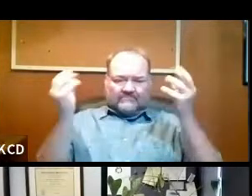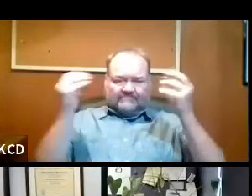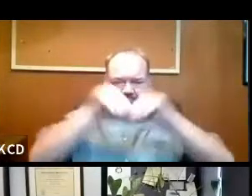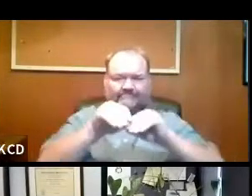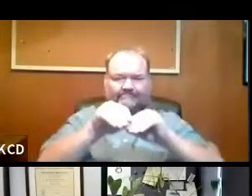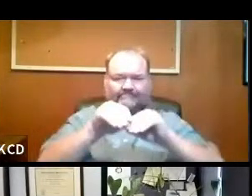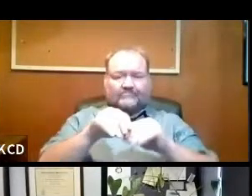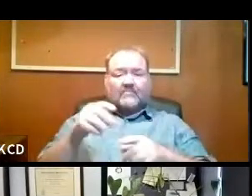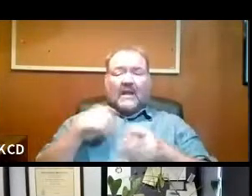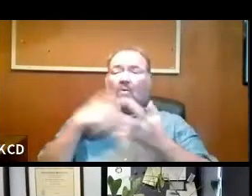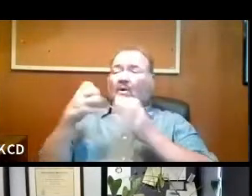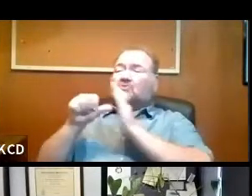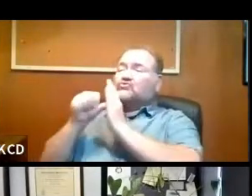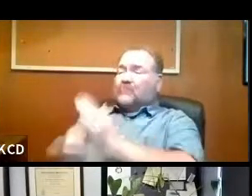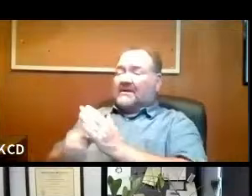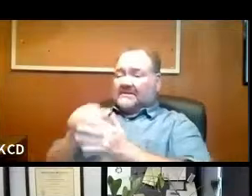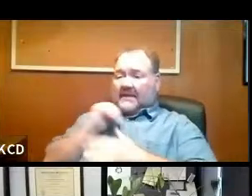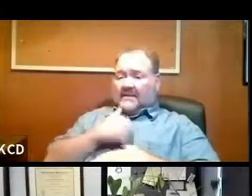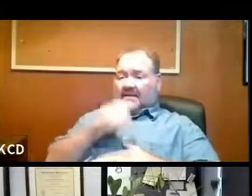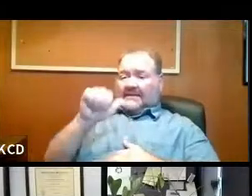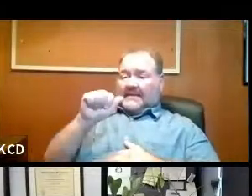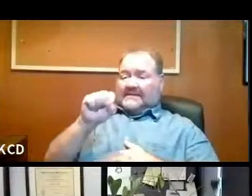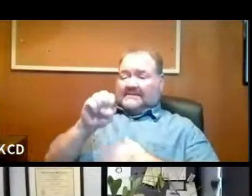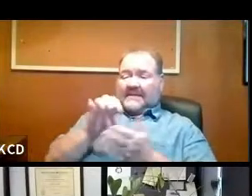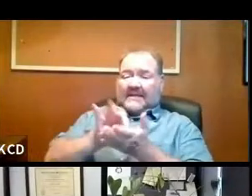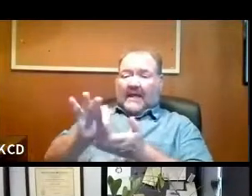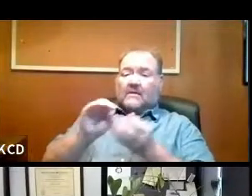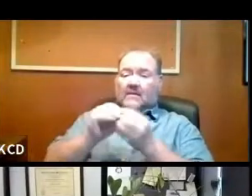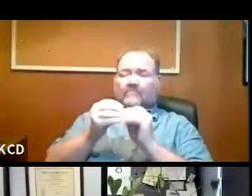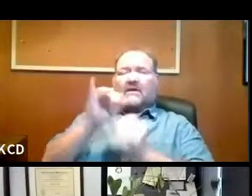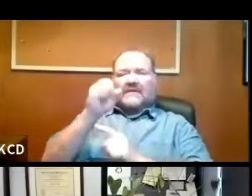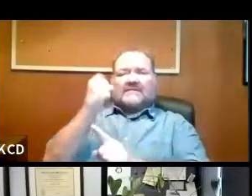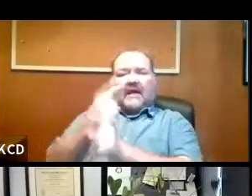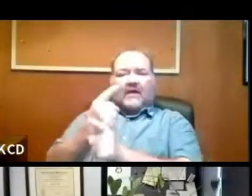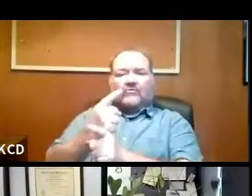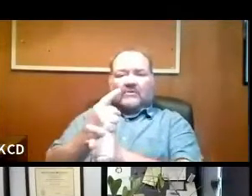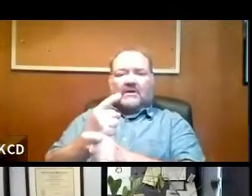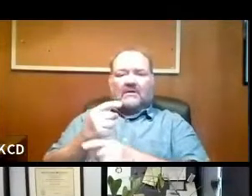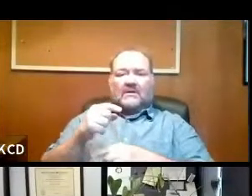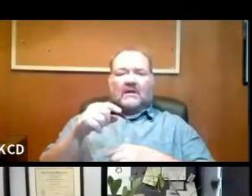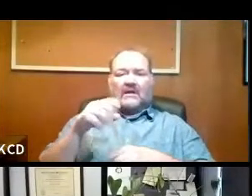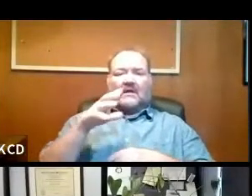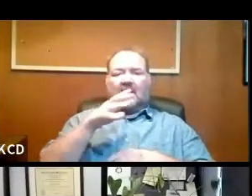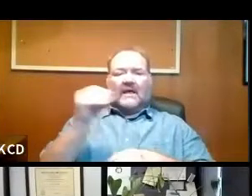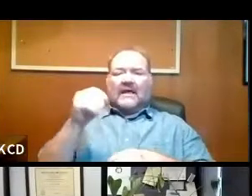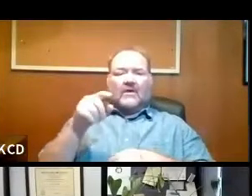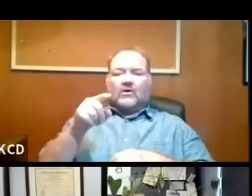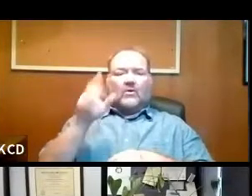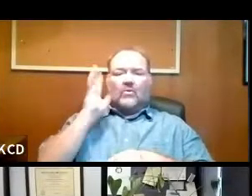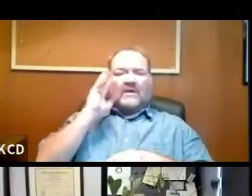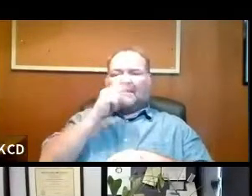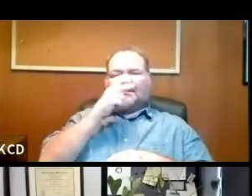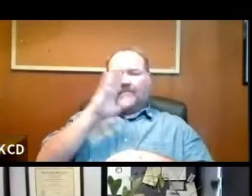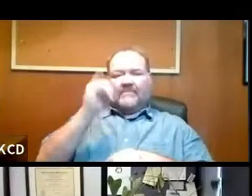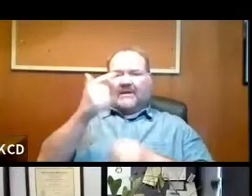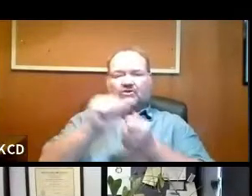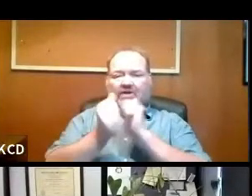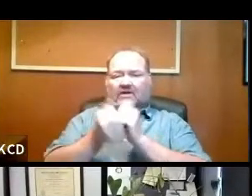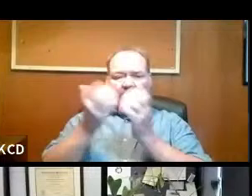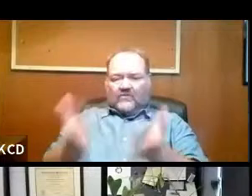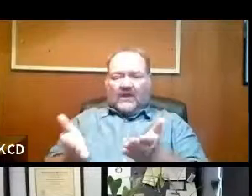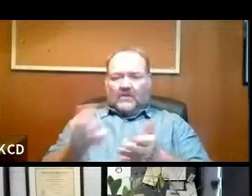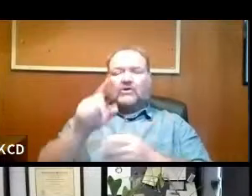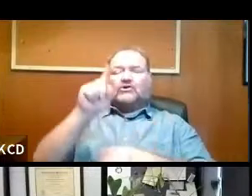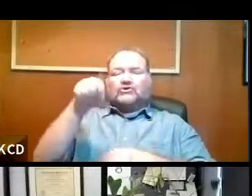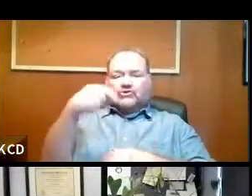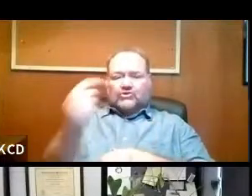want to stress on this, our case count number is the accurate number. This is, and that you're not going to see a big change there, correct, Bert? This